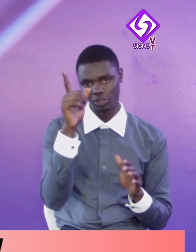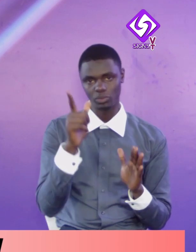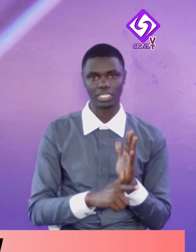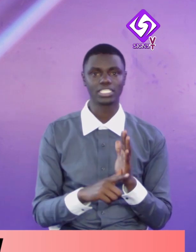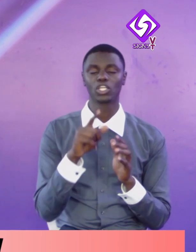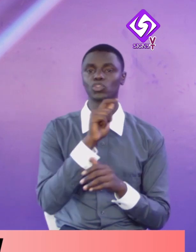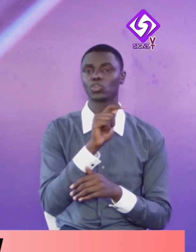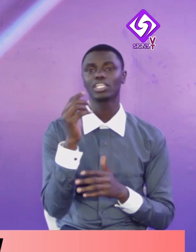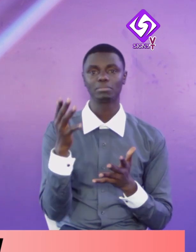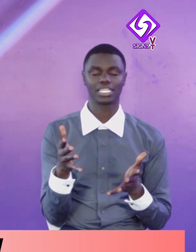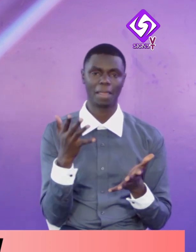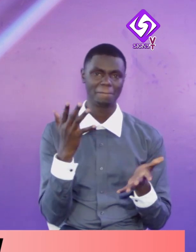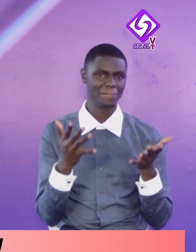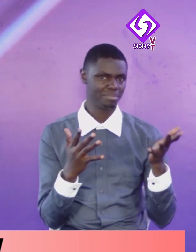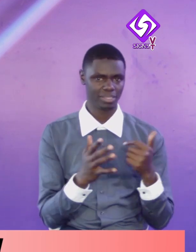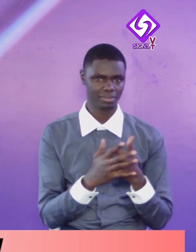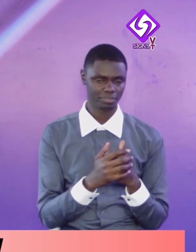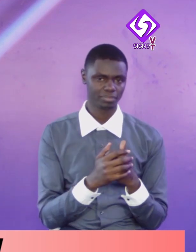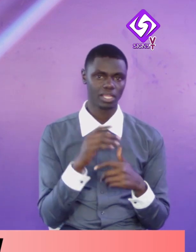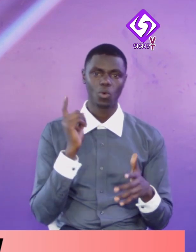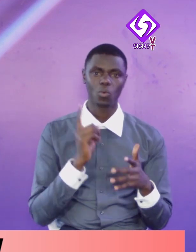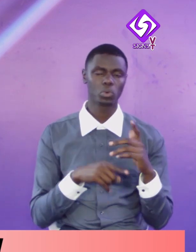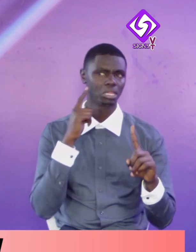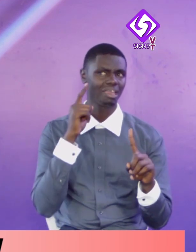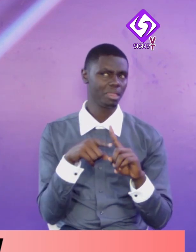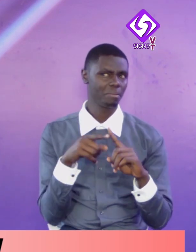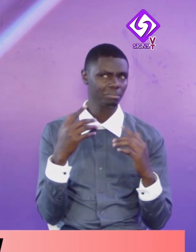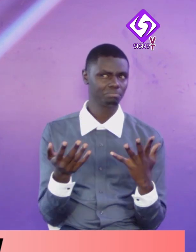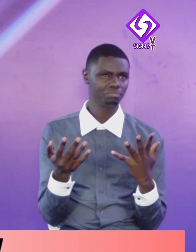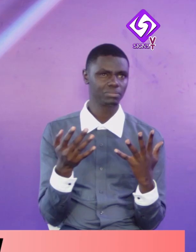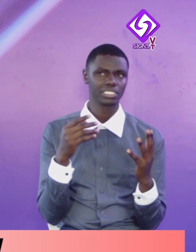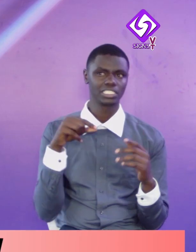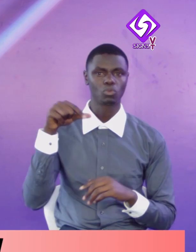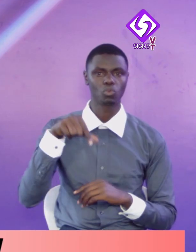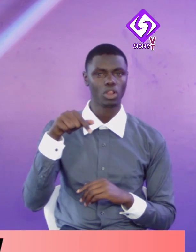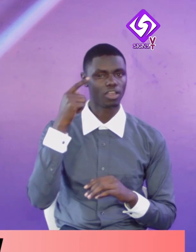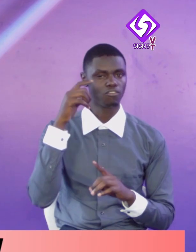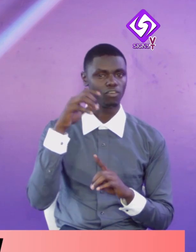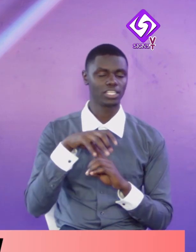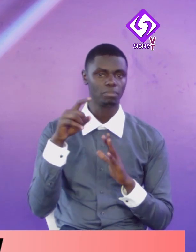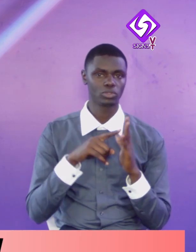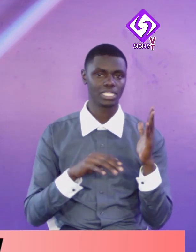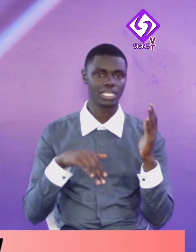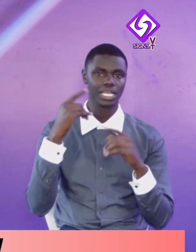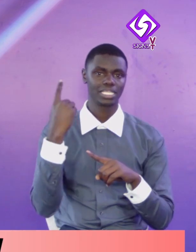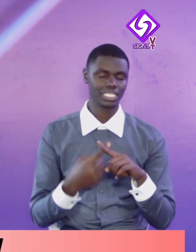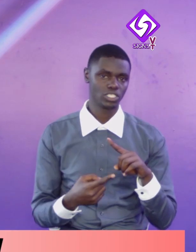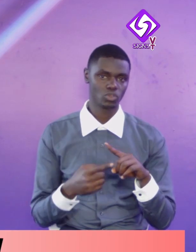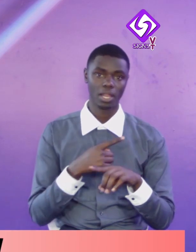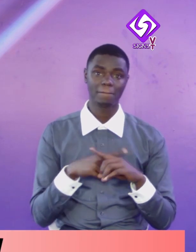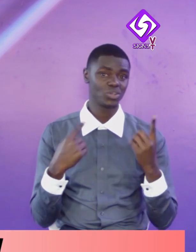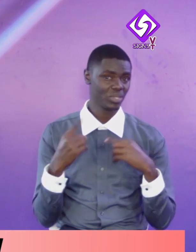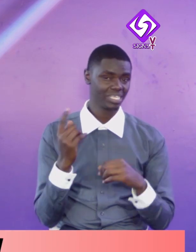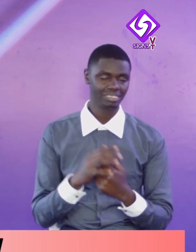is there. Maybe what they are aiming for is to qualify for the Champions League again next season. But winning the